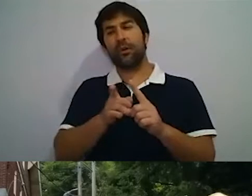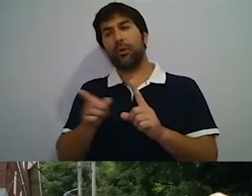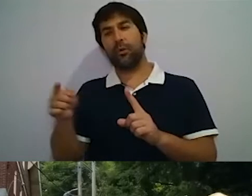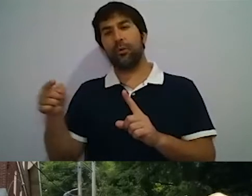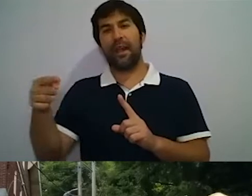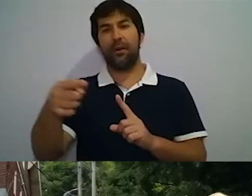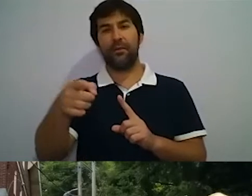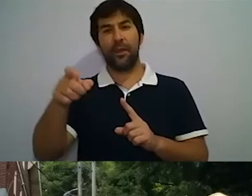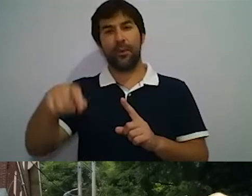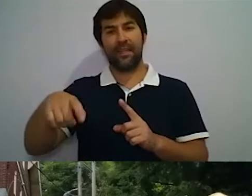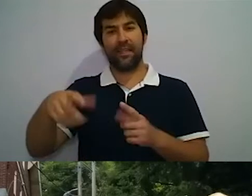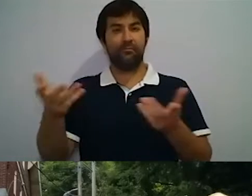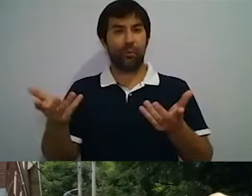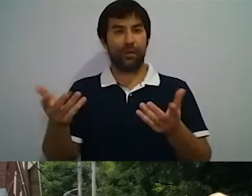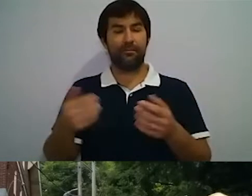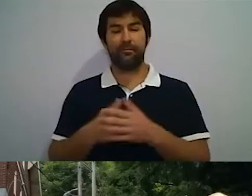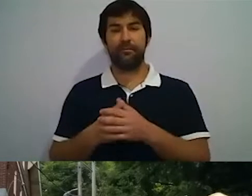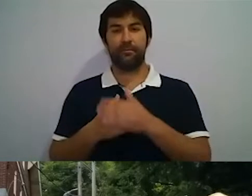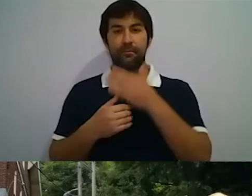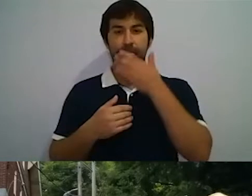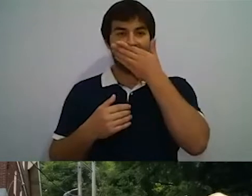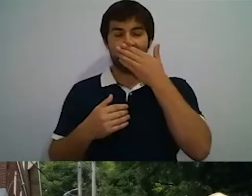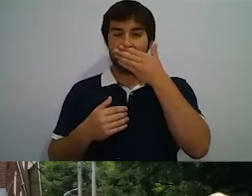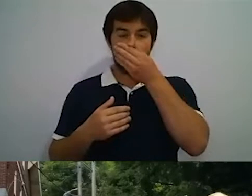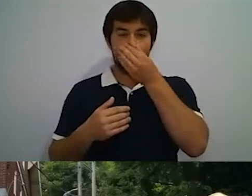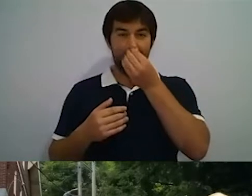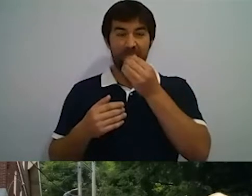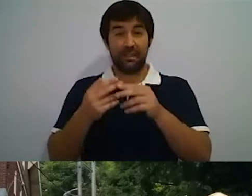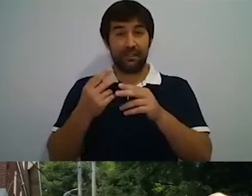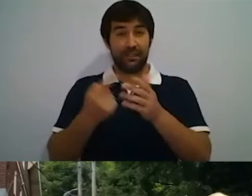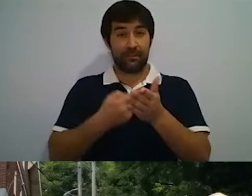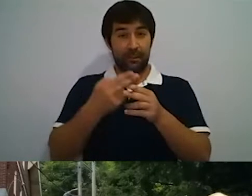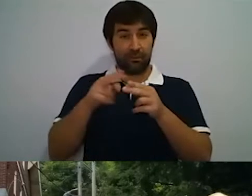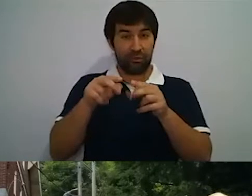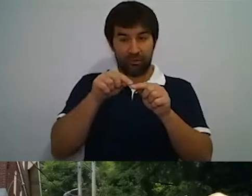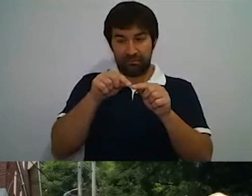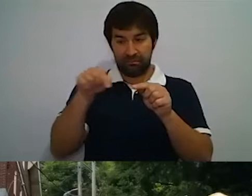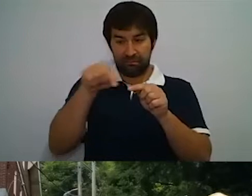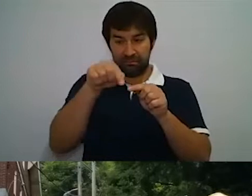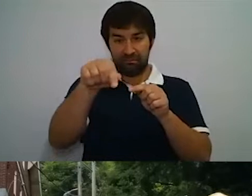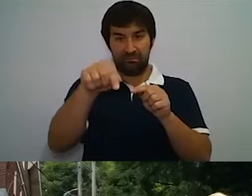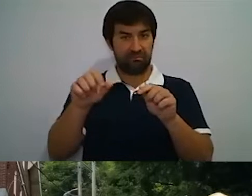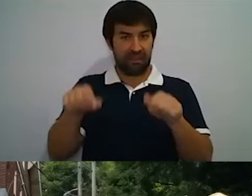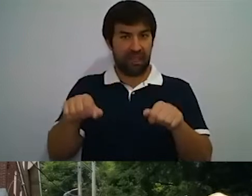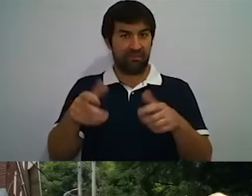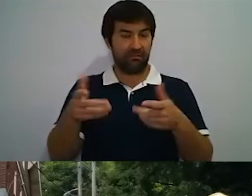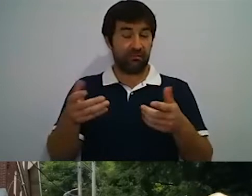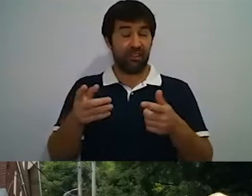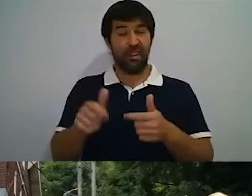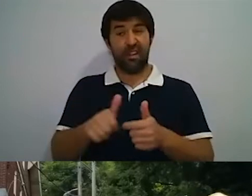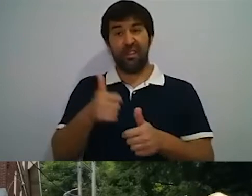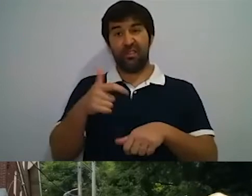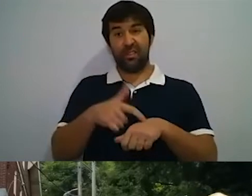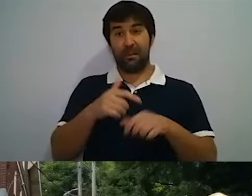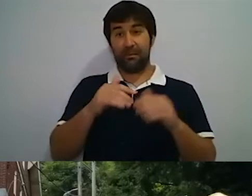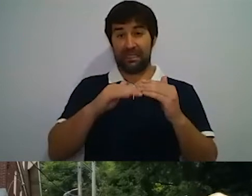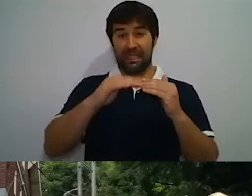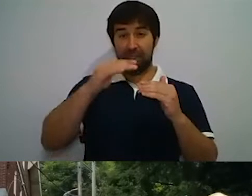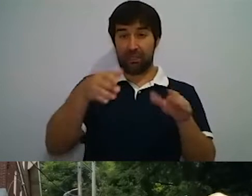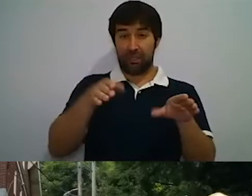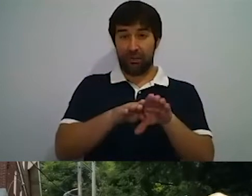of 45%, it means that we need to do all we can do to lower the transportation costs for our households. And finally, that our